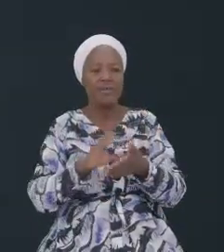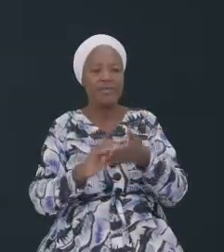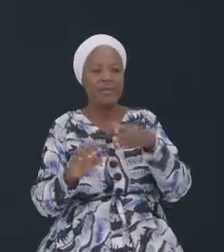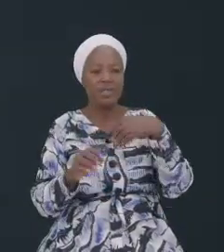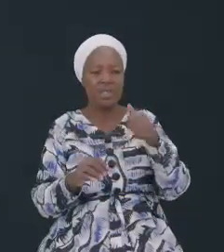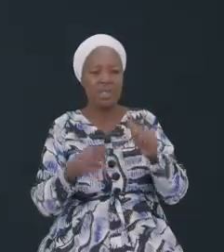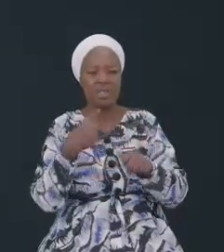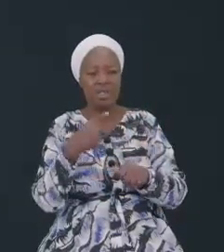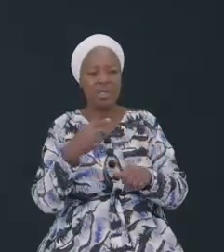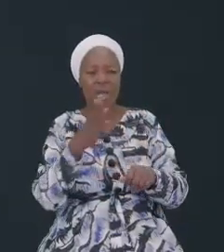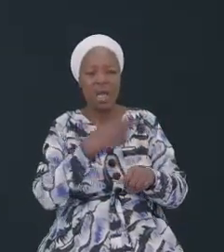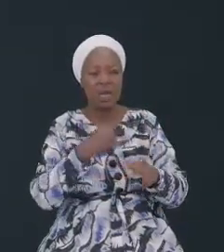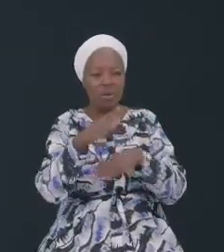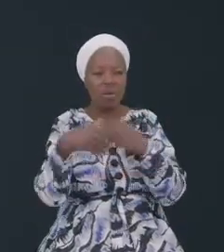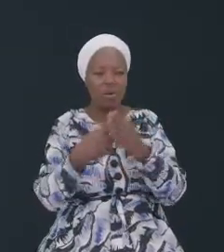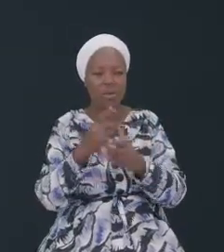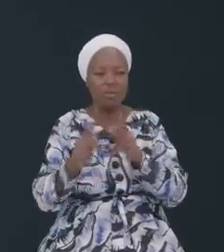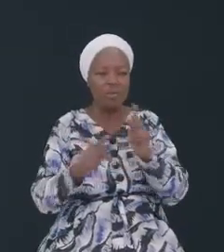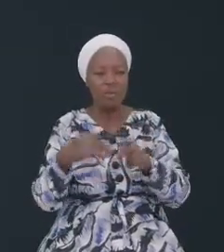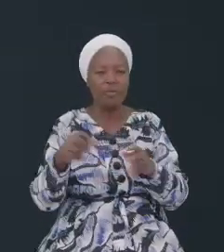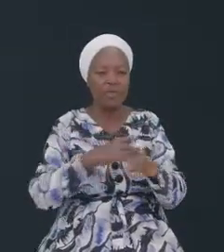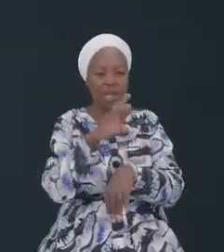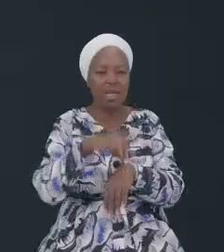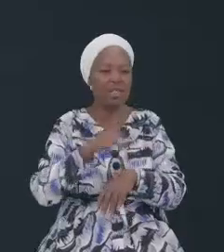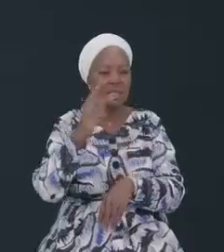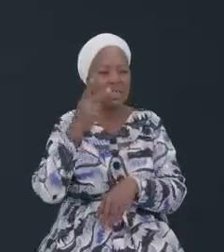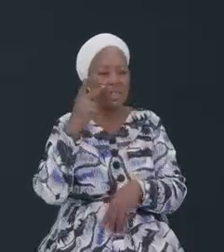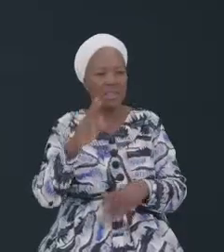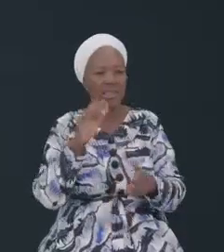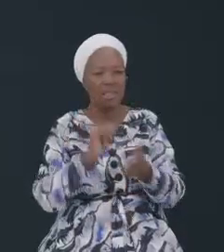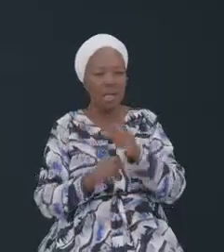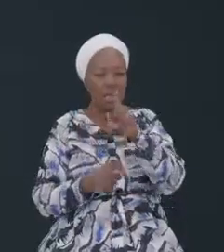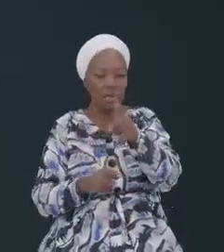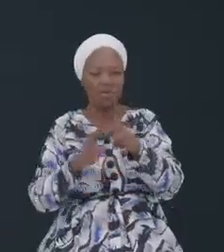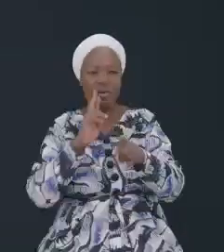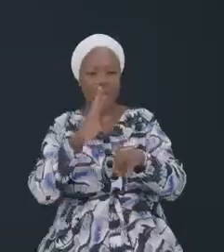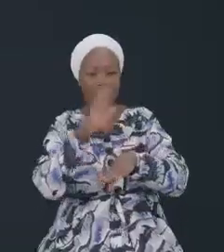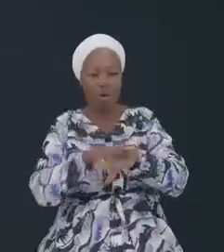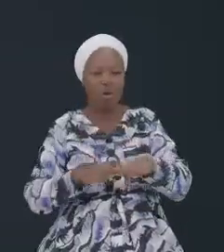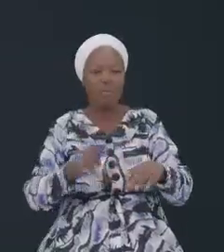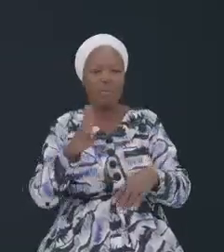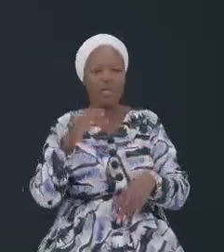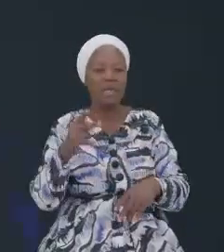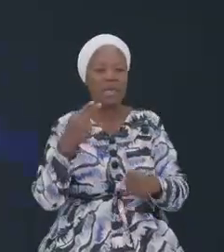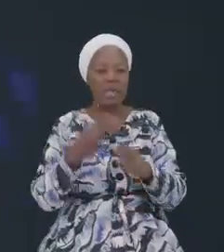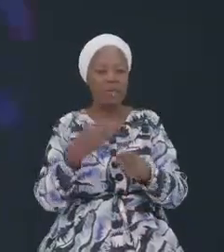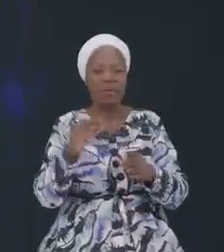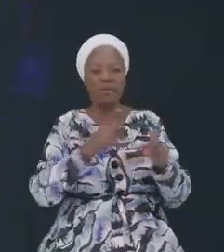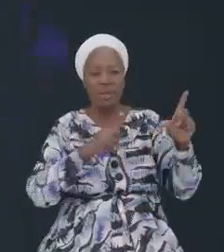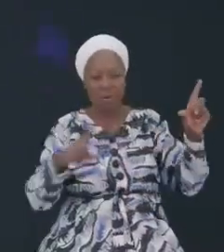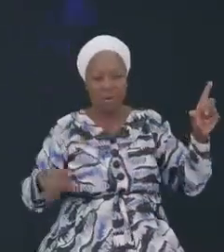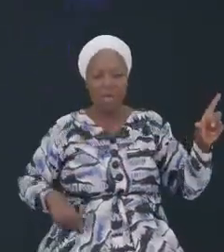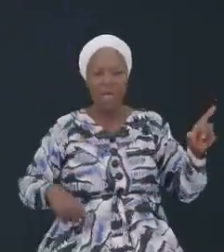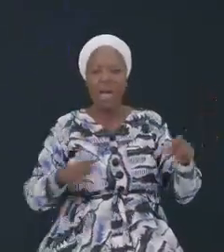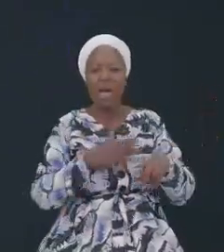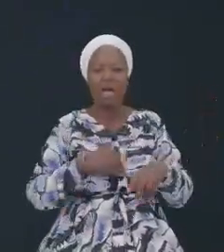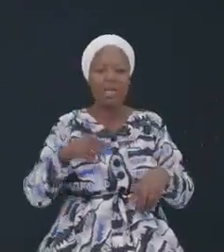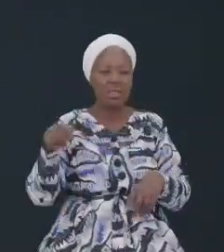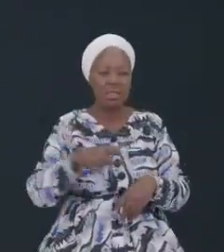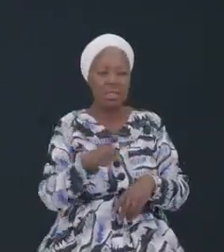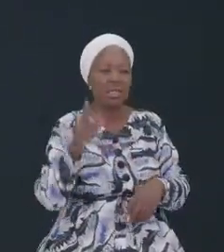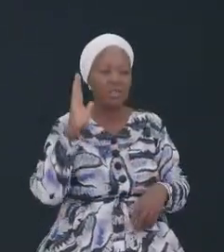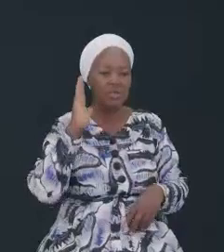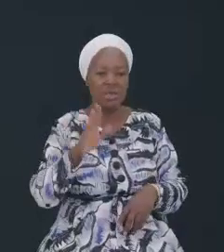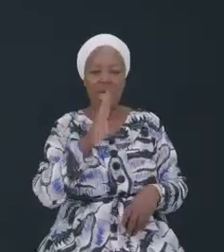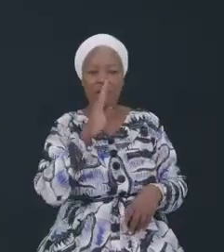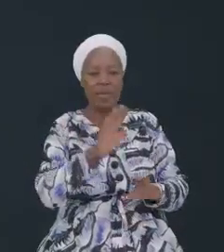says, and all the people of the earth shall see that thou art called by the name of the Lord, and they shall